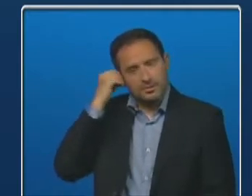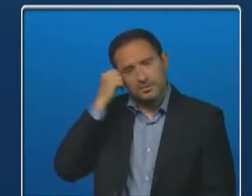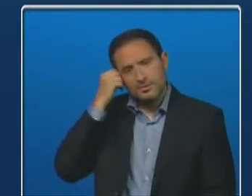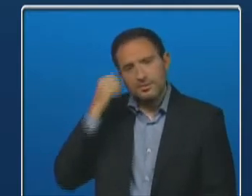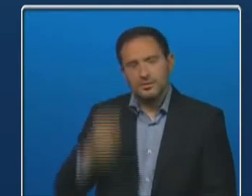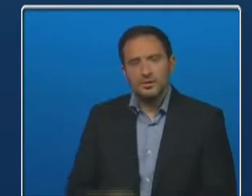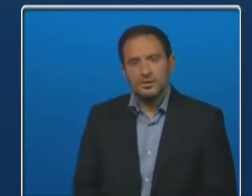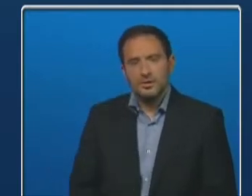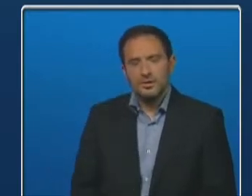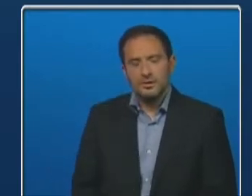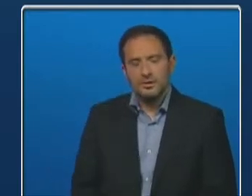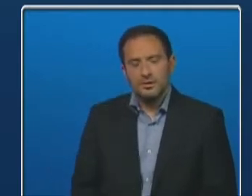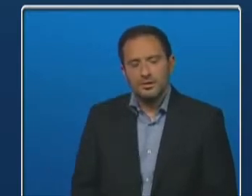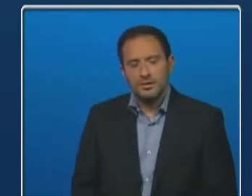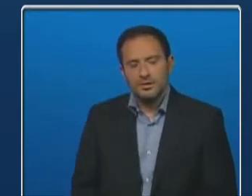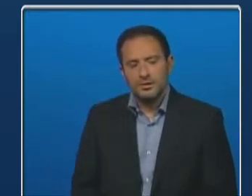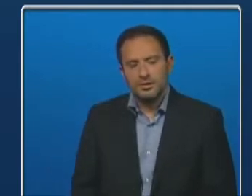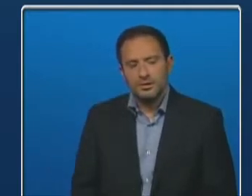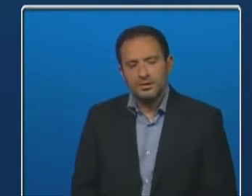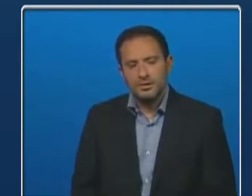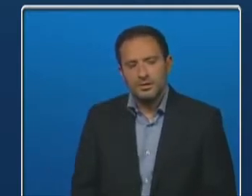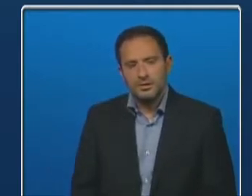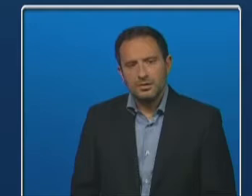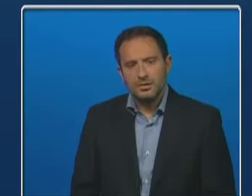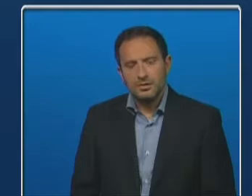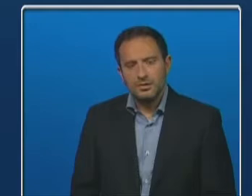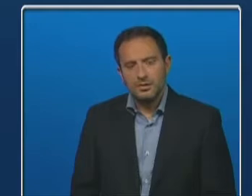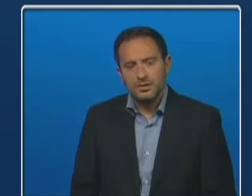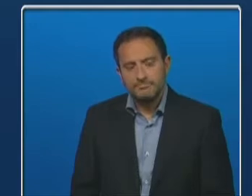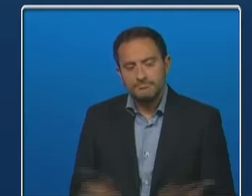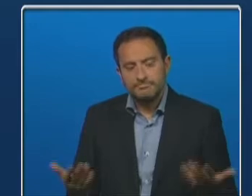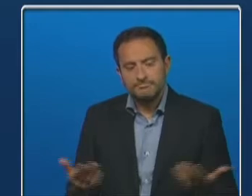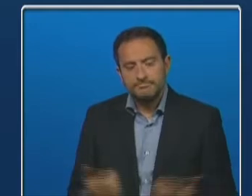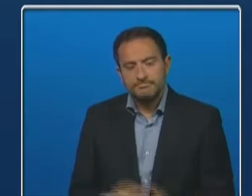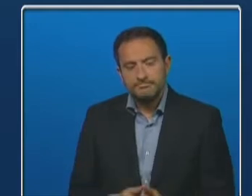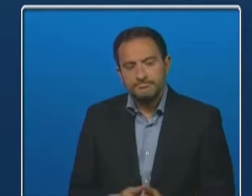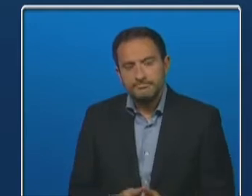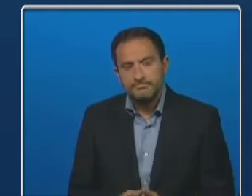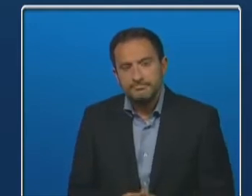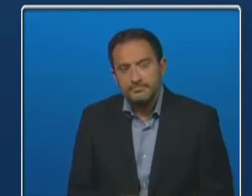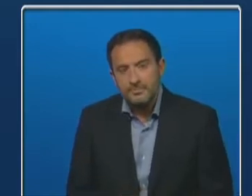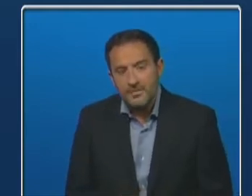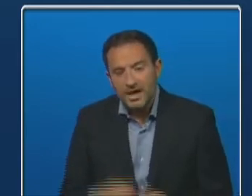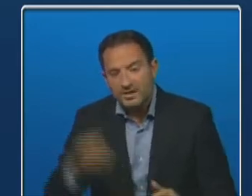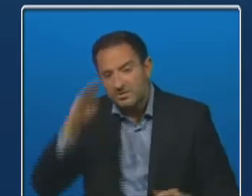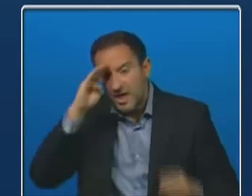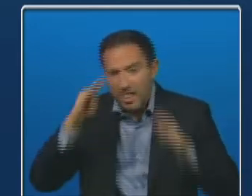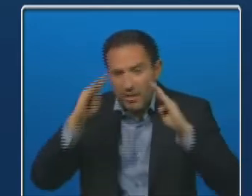Operator, I don't think Jim they're ready. Jacobs, your line is open. All right. Can you Jamie hear me White now? with...